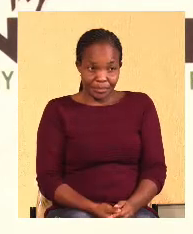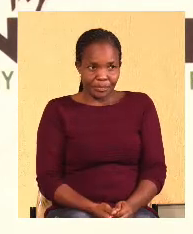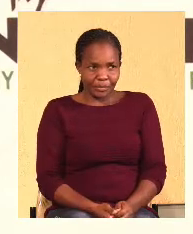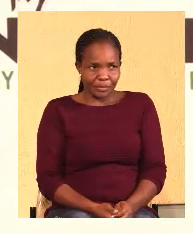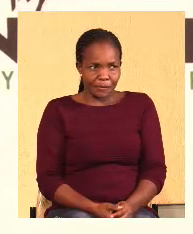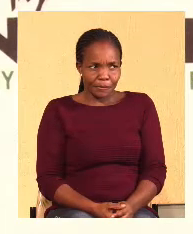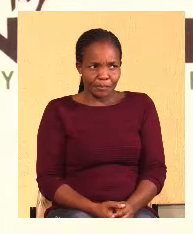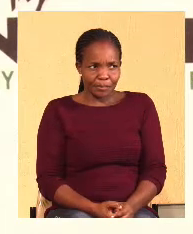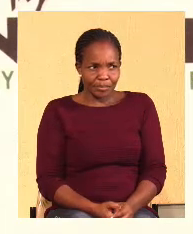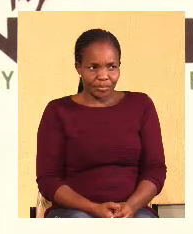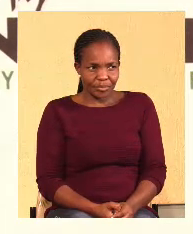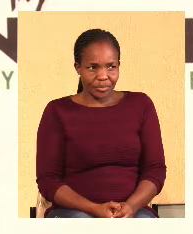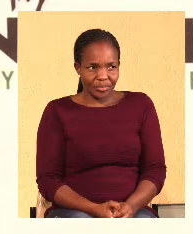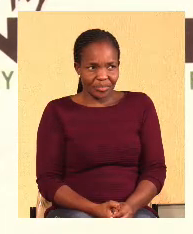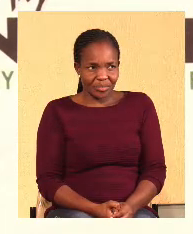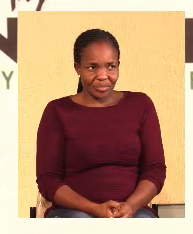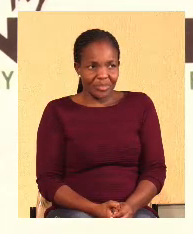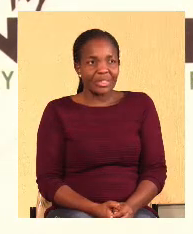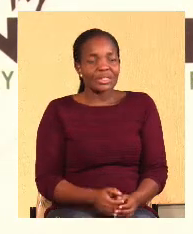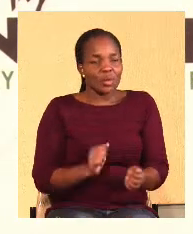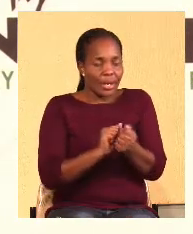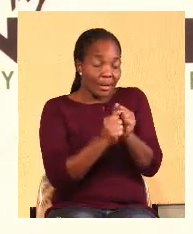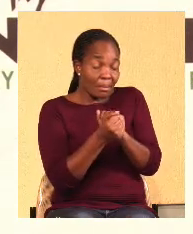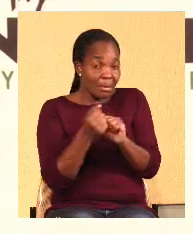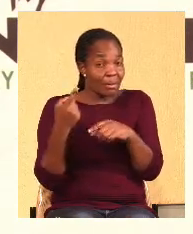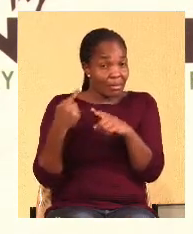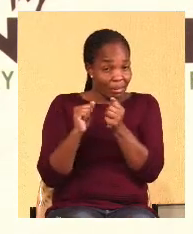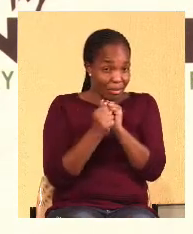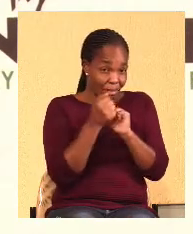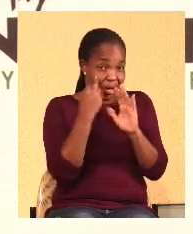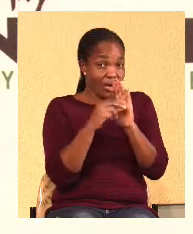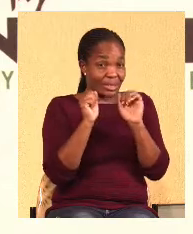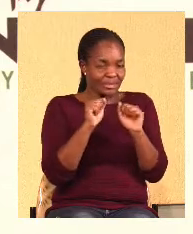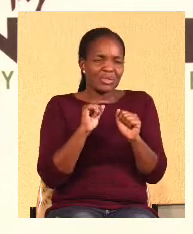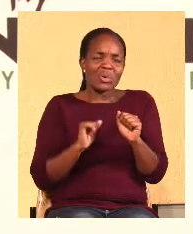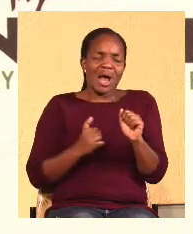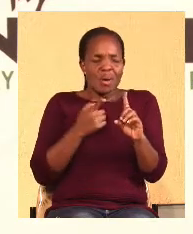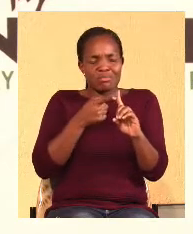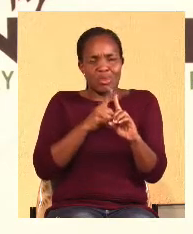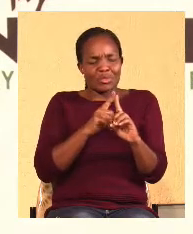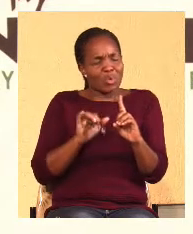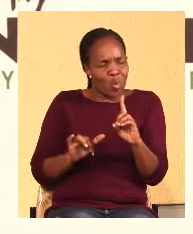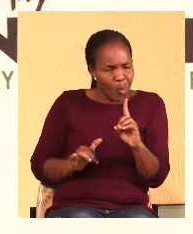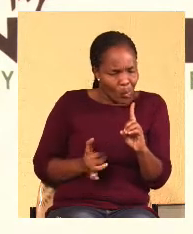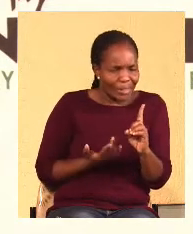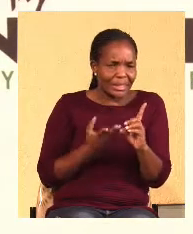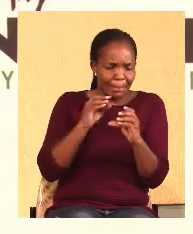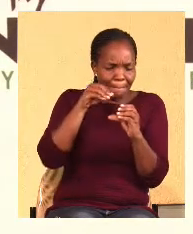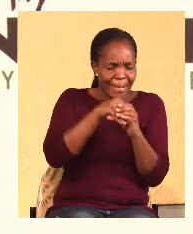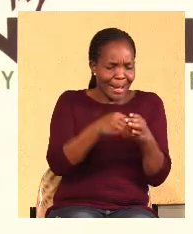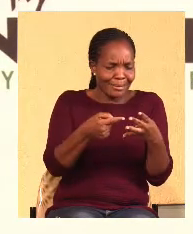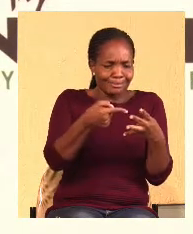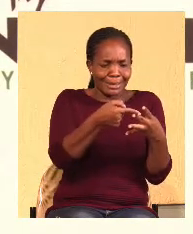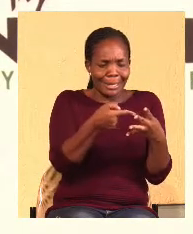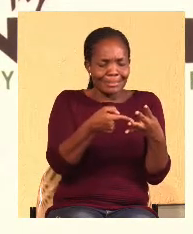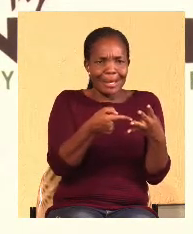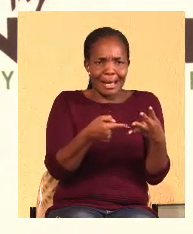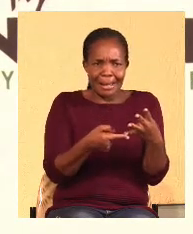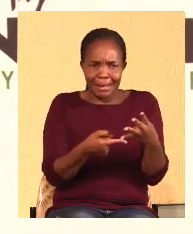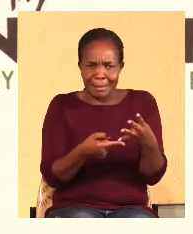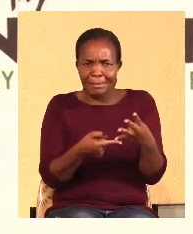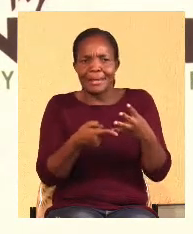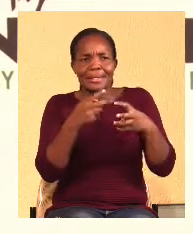perfect piece of legislation or amendment, however, we have attempted to address some of the defects or deficiencies